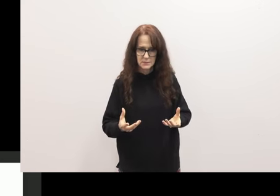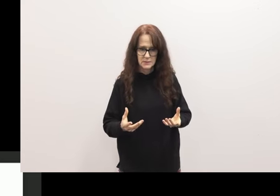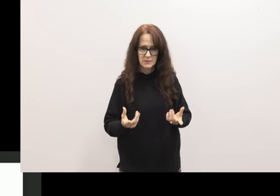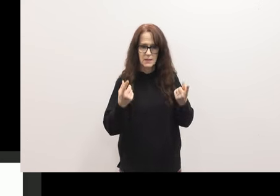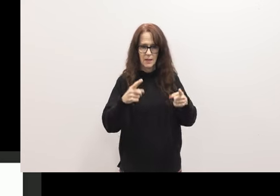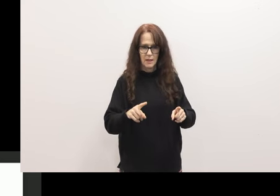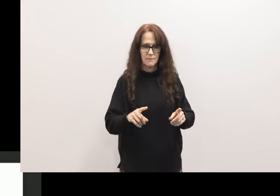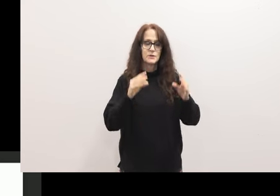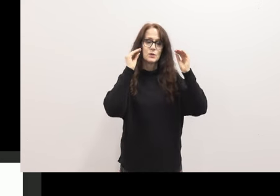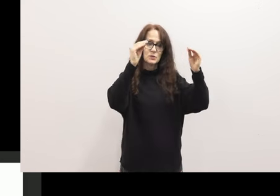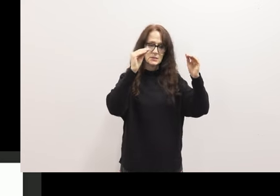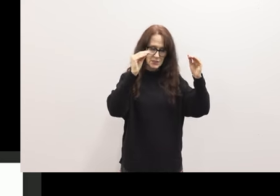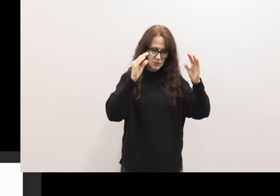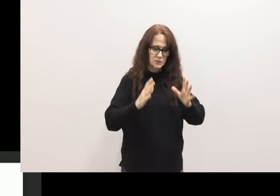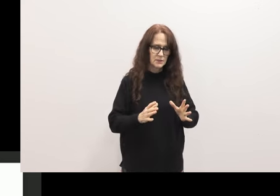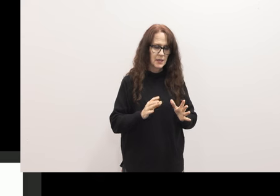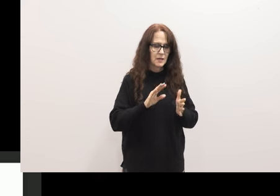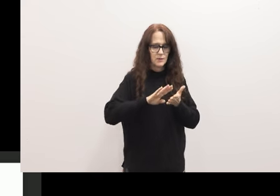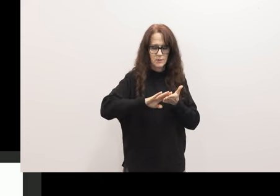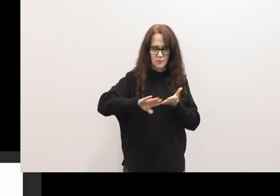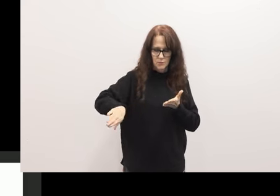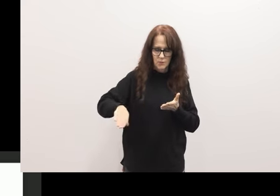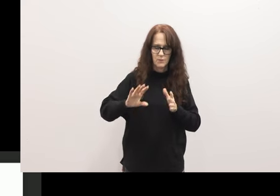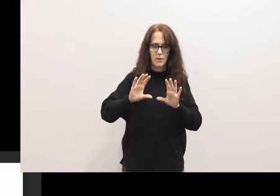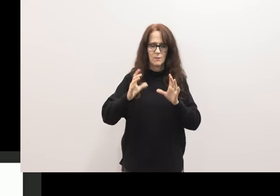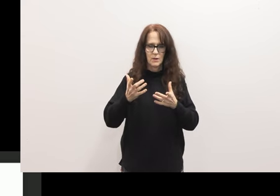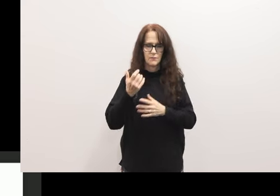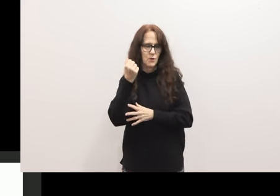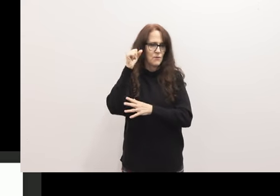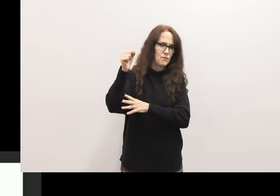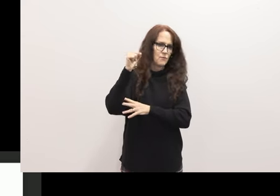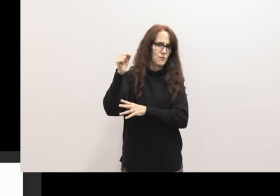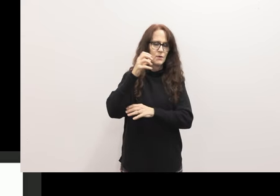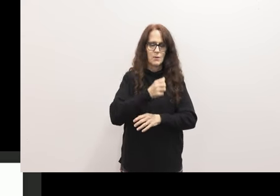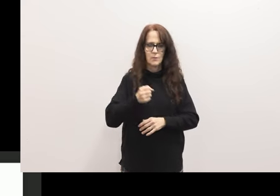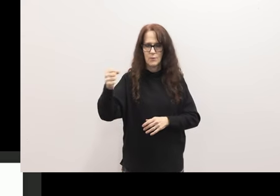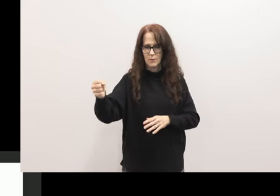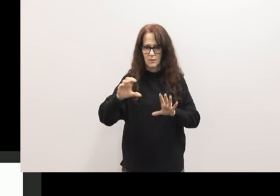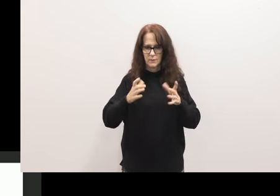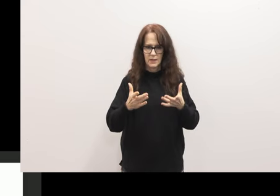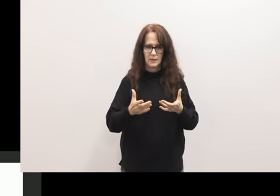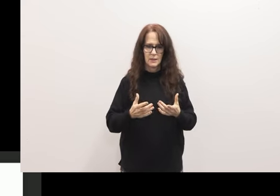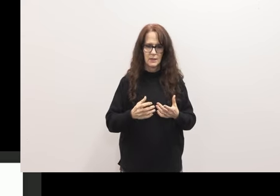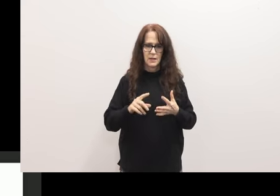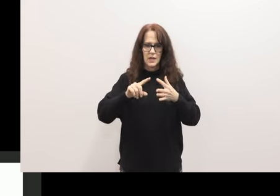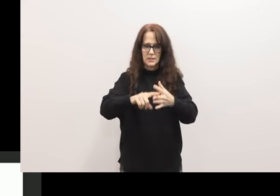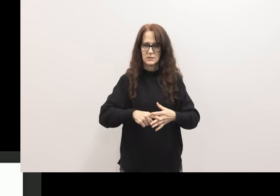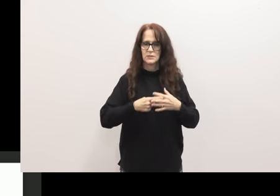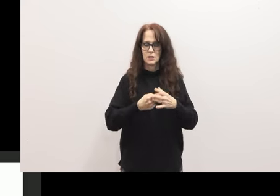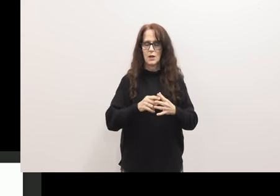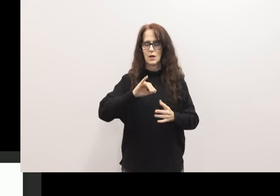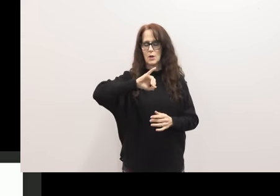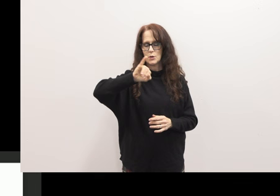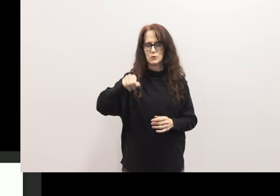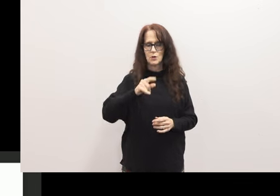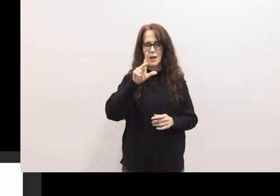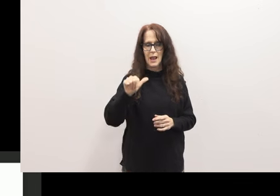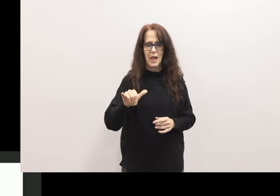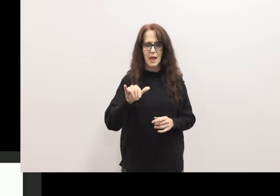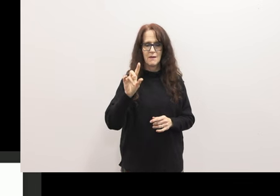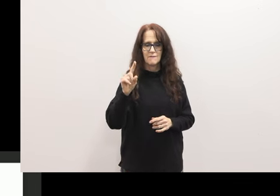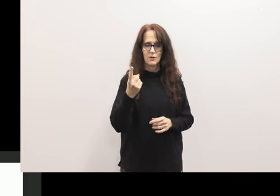So teachers can continue to suspend for willful defiance. This takes effect starting July 1st,